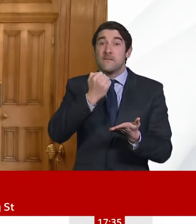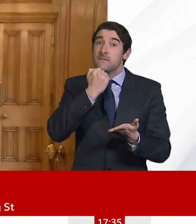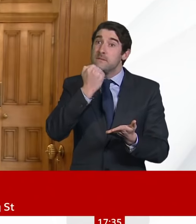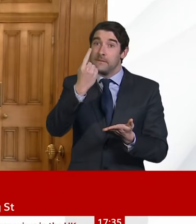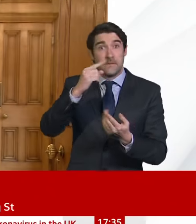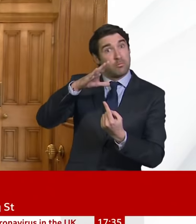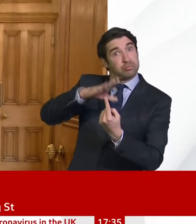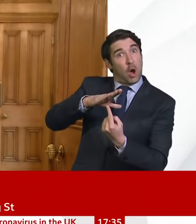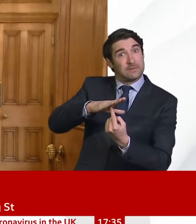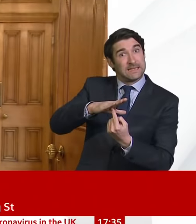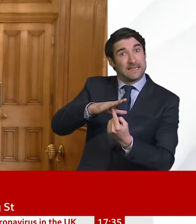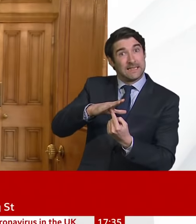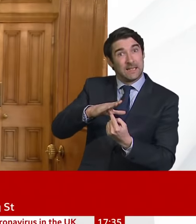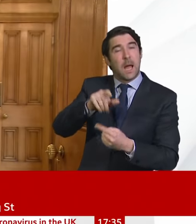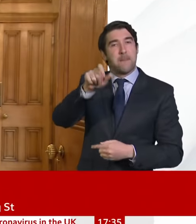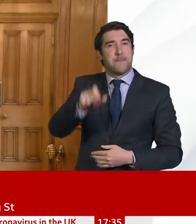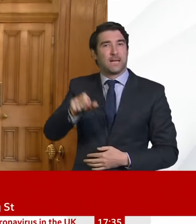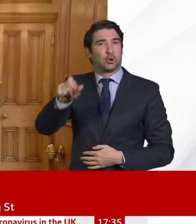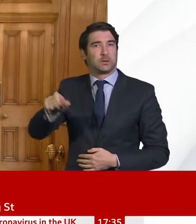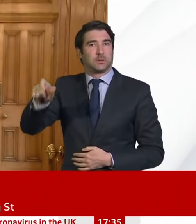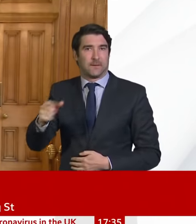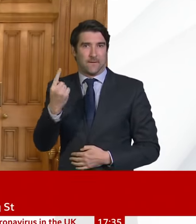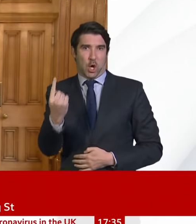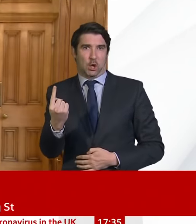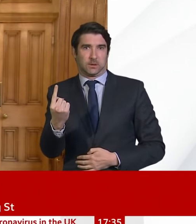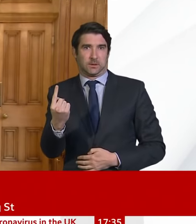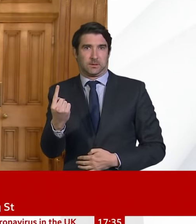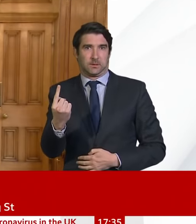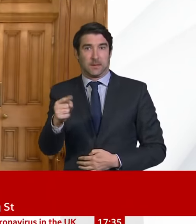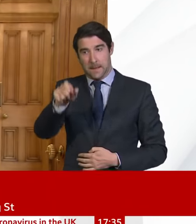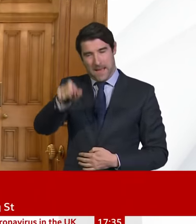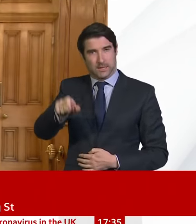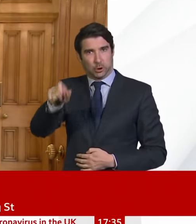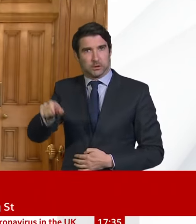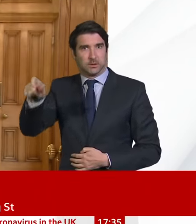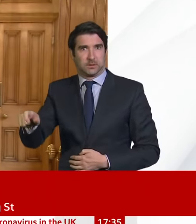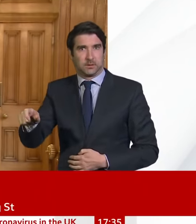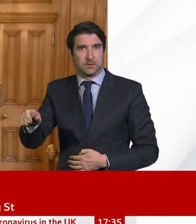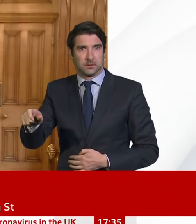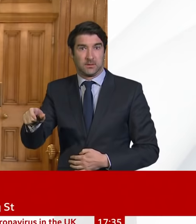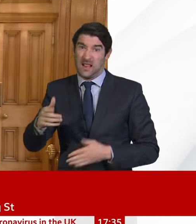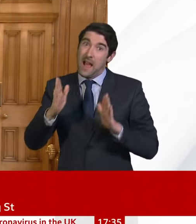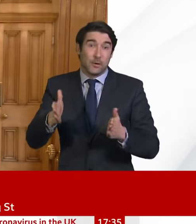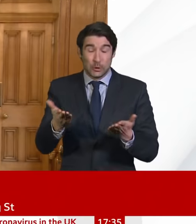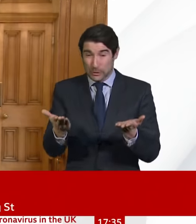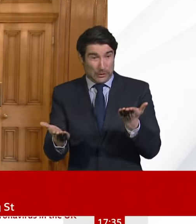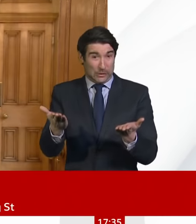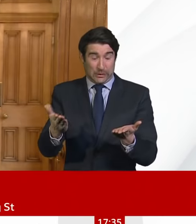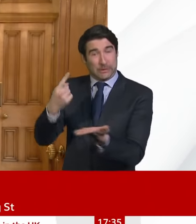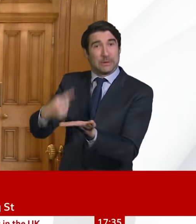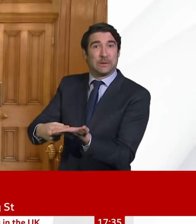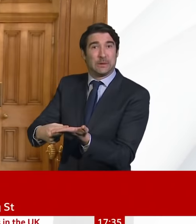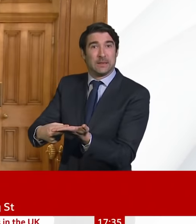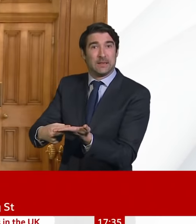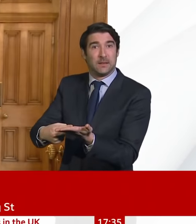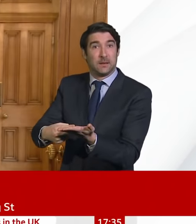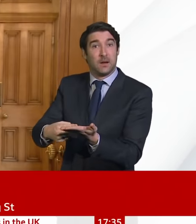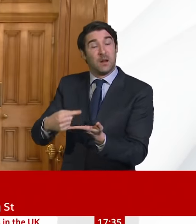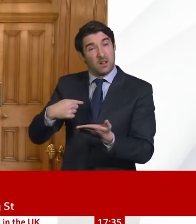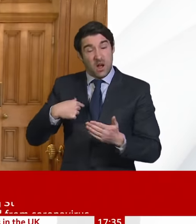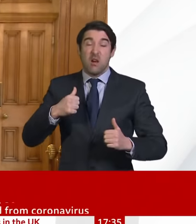I'm proud that every single patient who's needed a test for life-saving treatment has had access to a